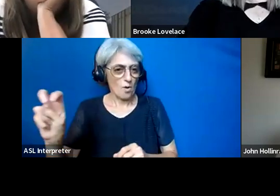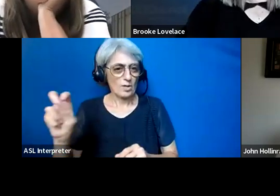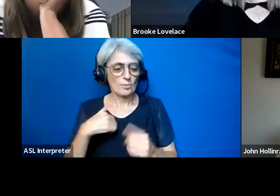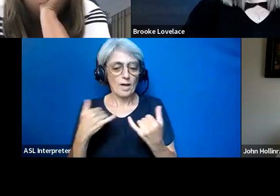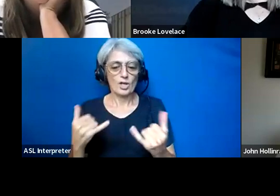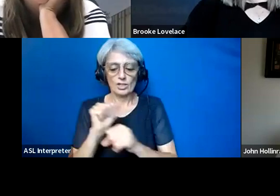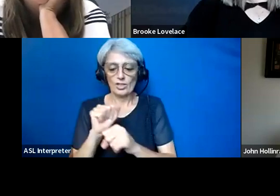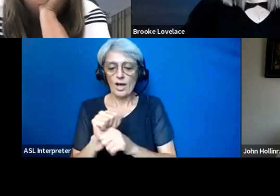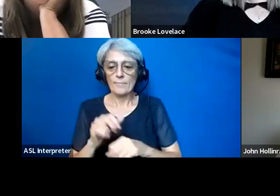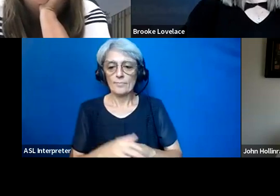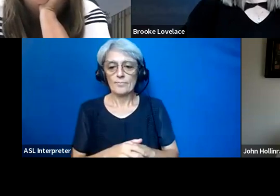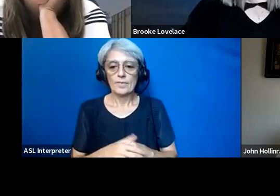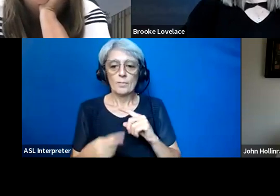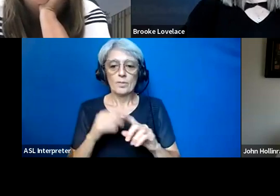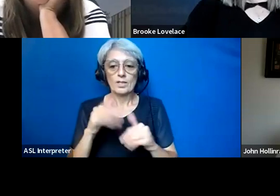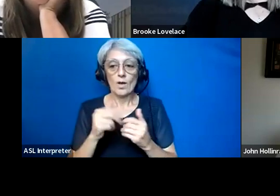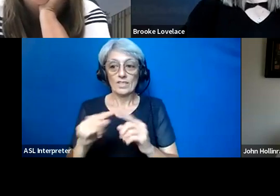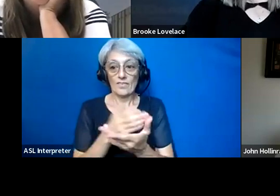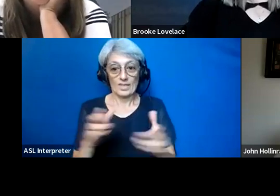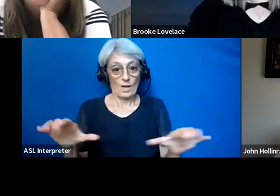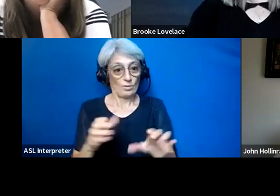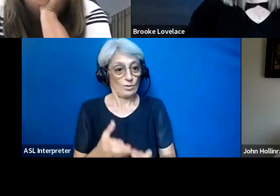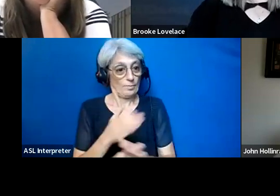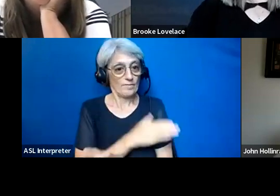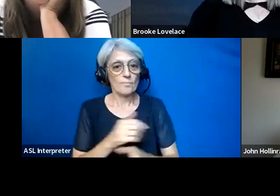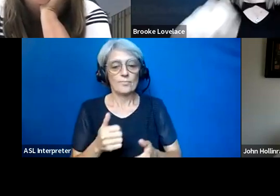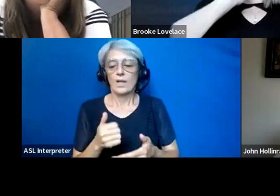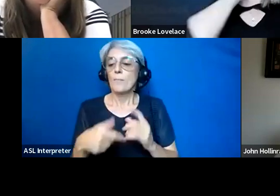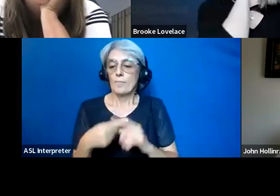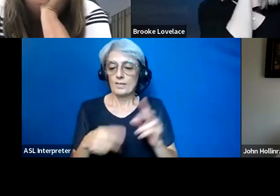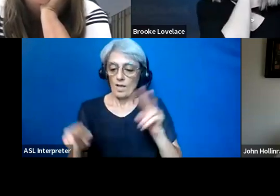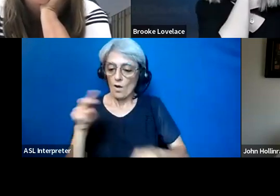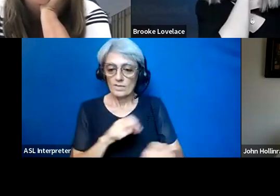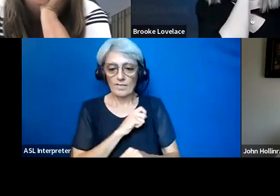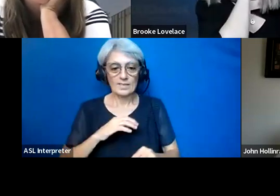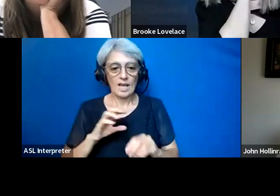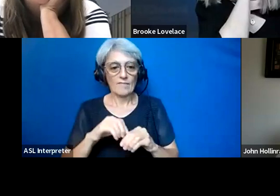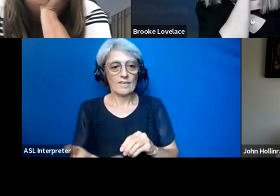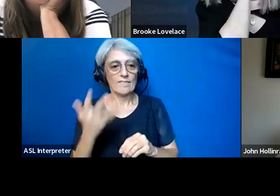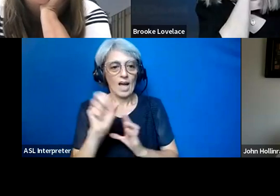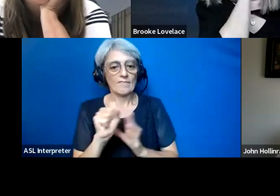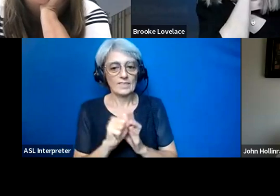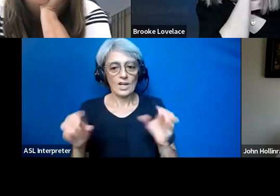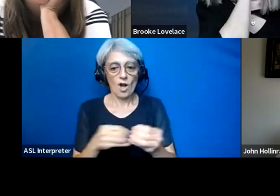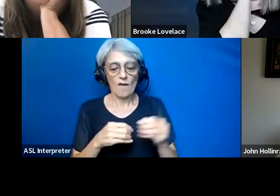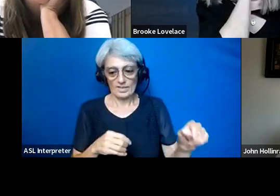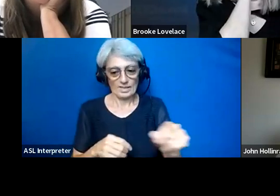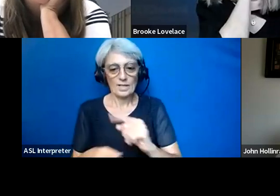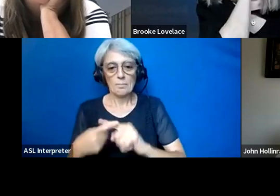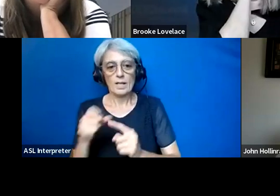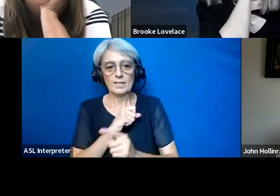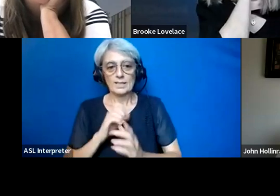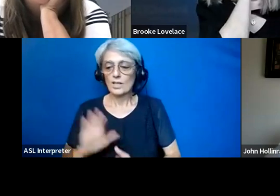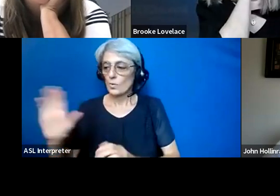in addition to all the things I was doing before, help oversee the staff in our 5 state offices and the senator's work on